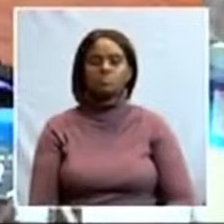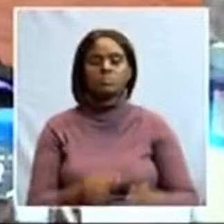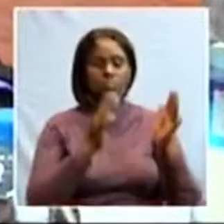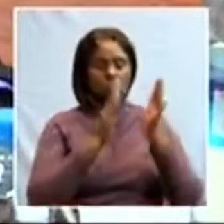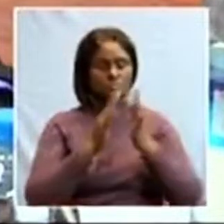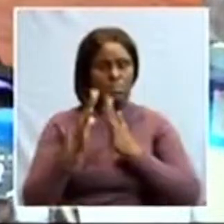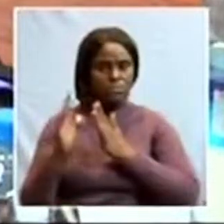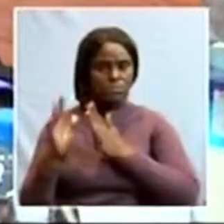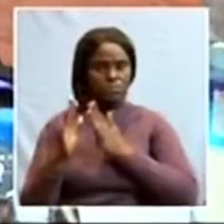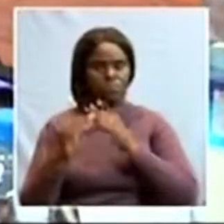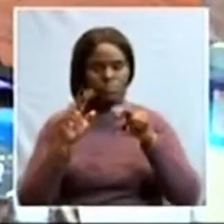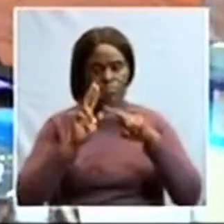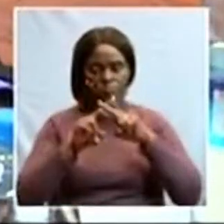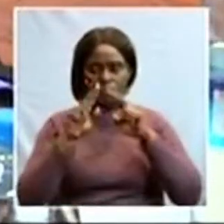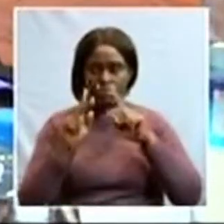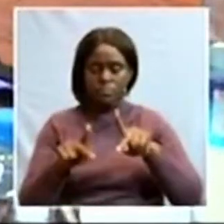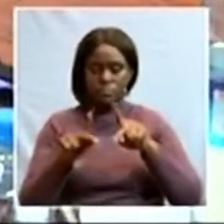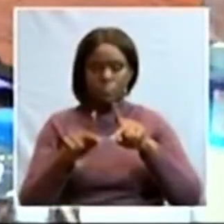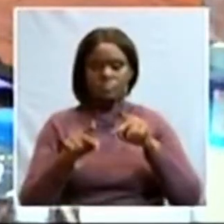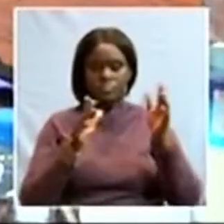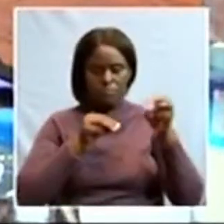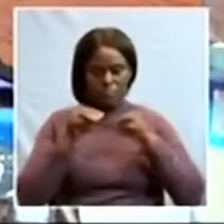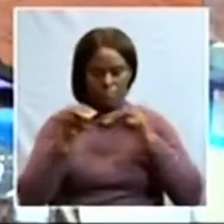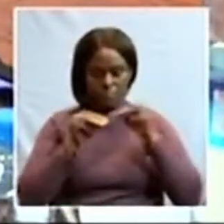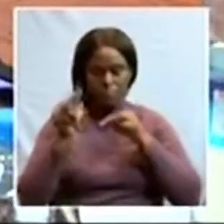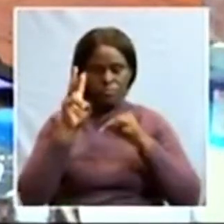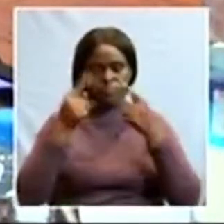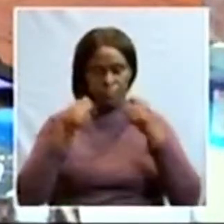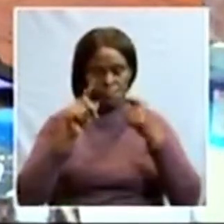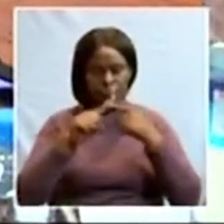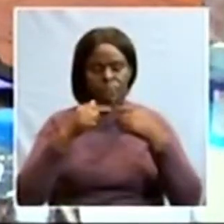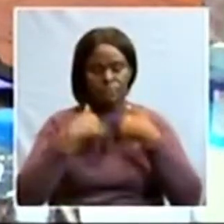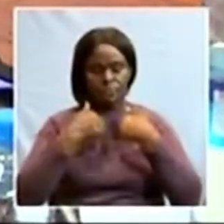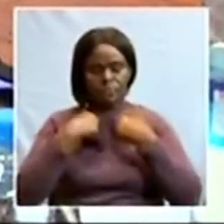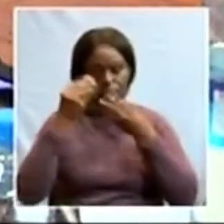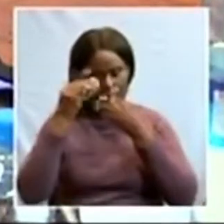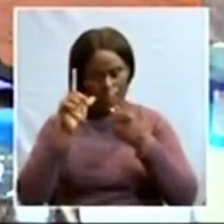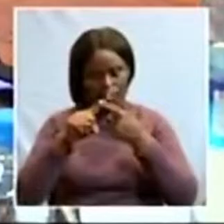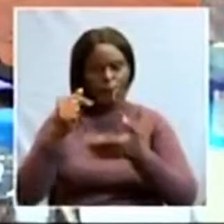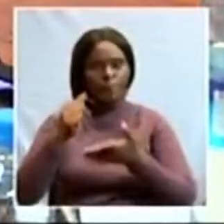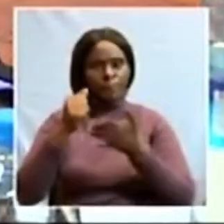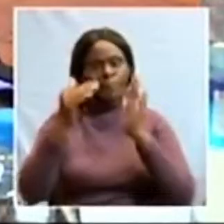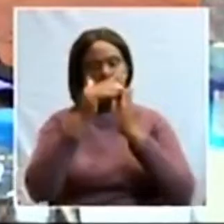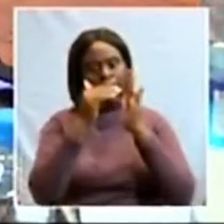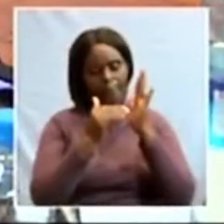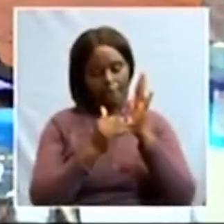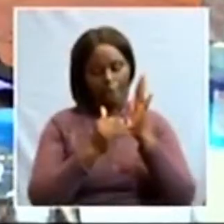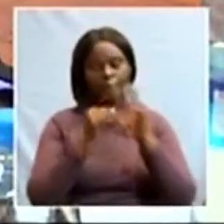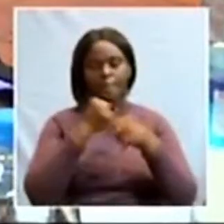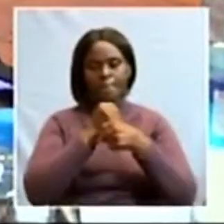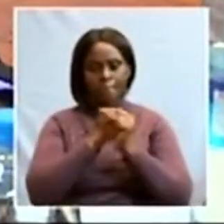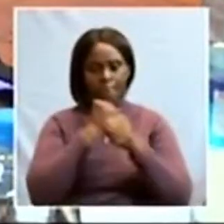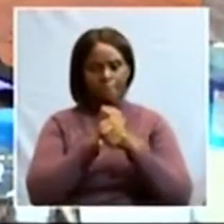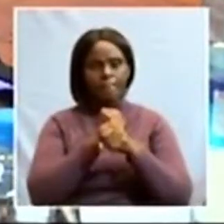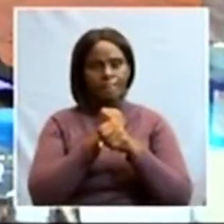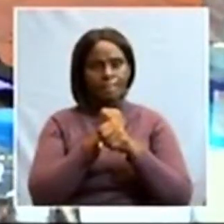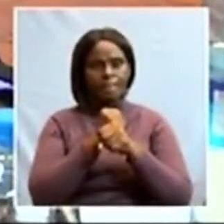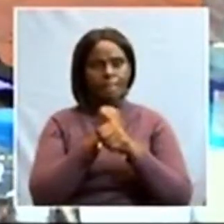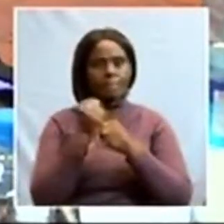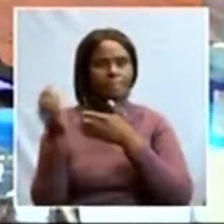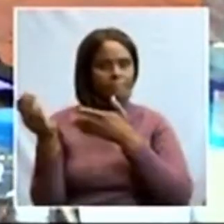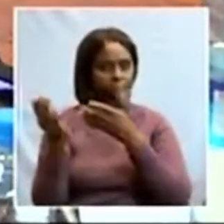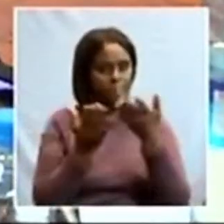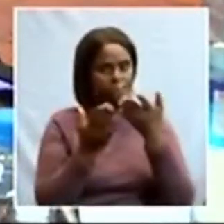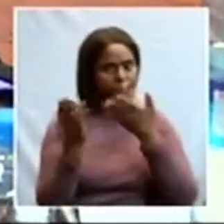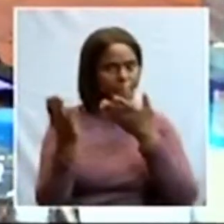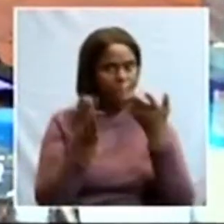Remedial measures, Chair. Management shall endeavor to adhere to budget guideline when setting up